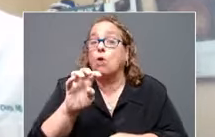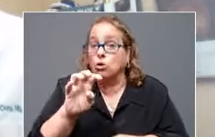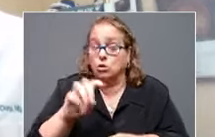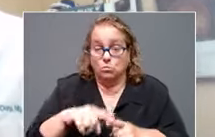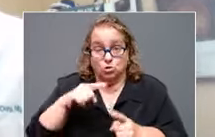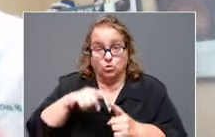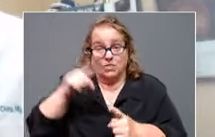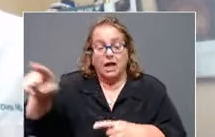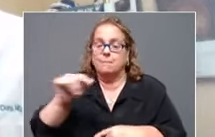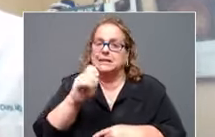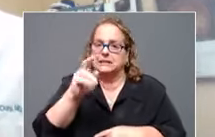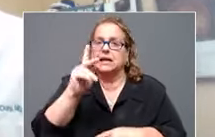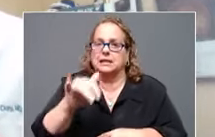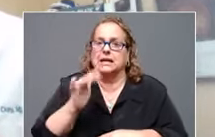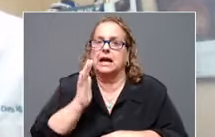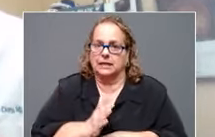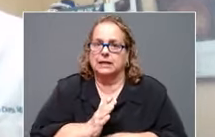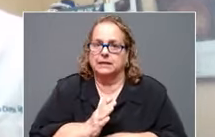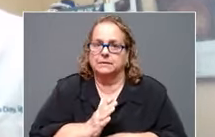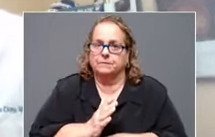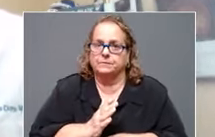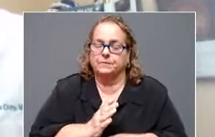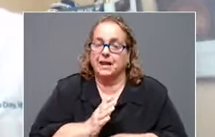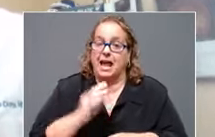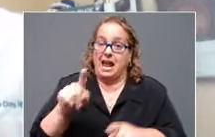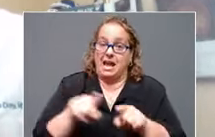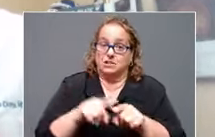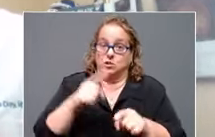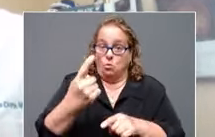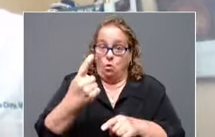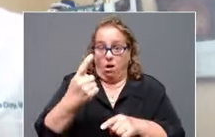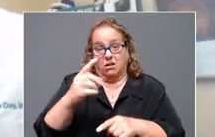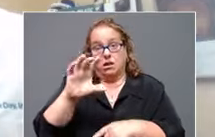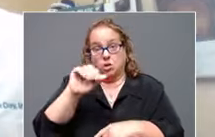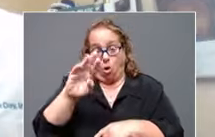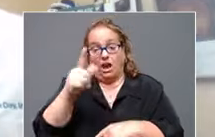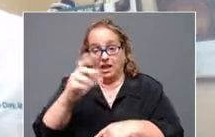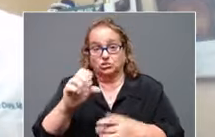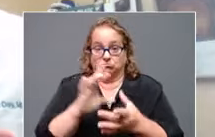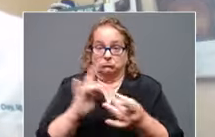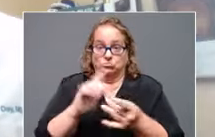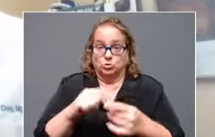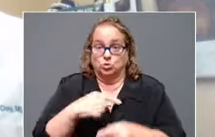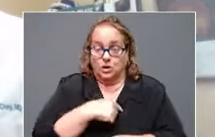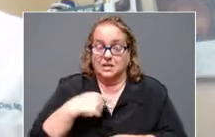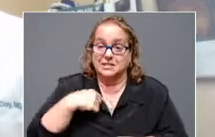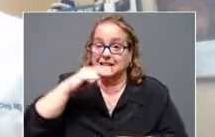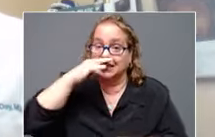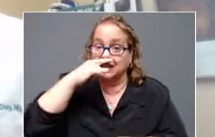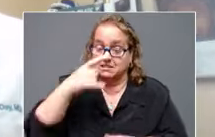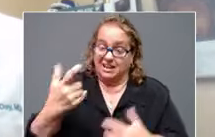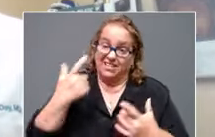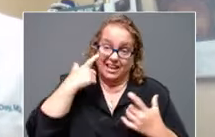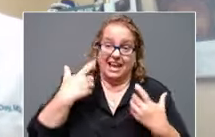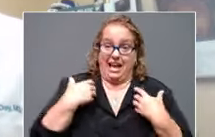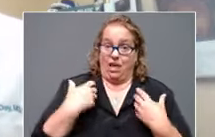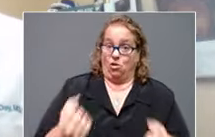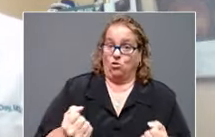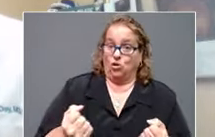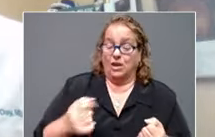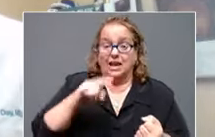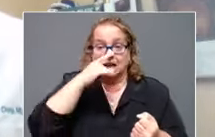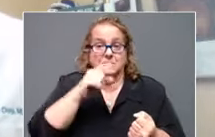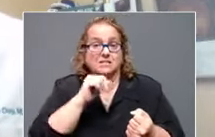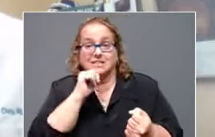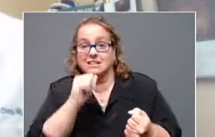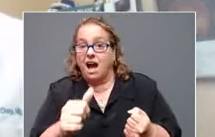few hundred died is too many, way too many. And as we talk about it, the number of COVID-19 deaths among children is more